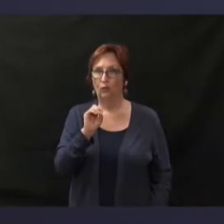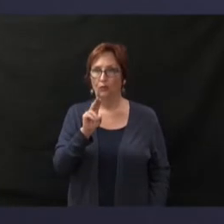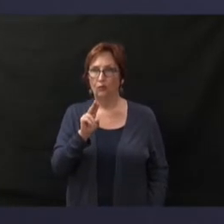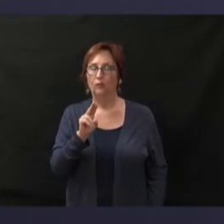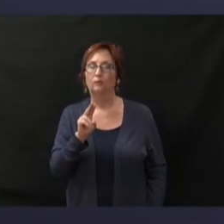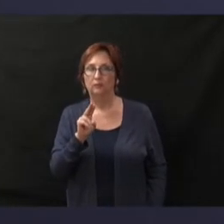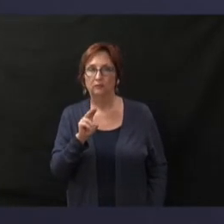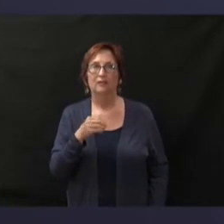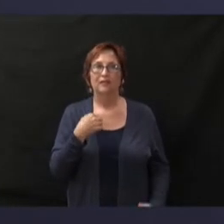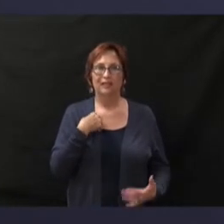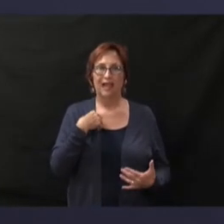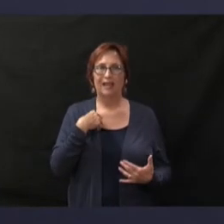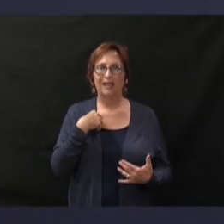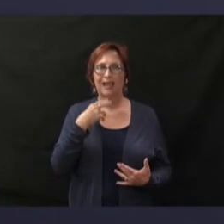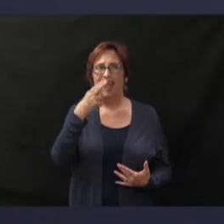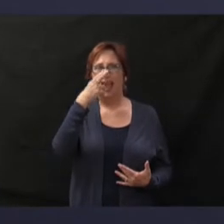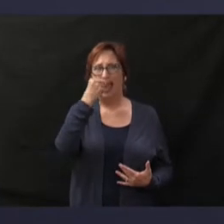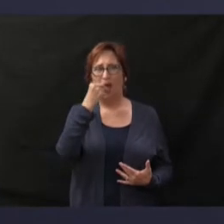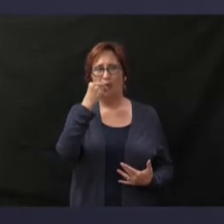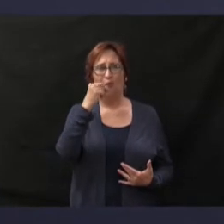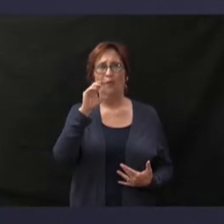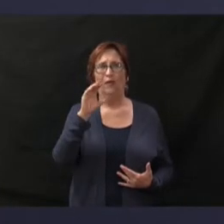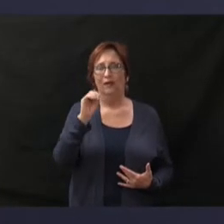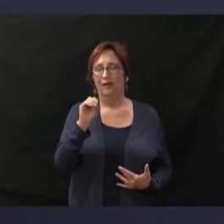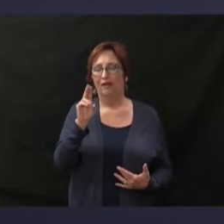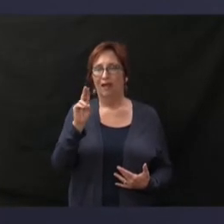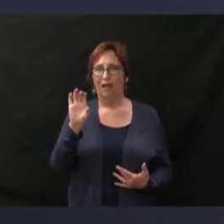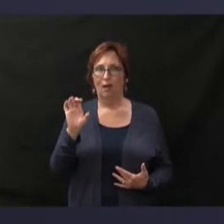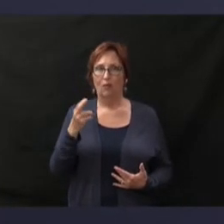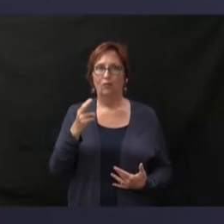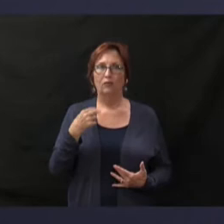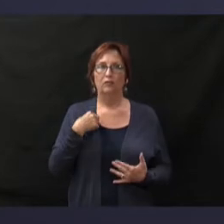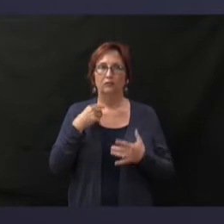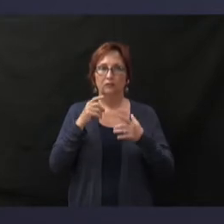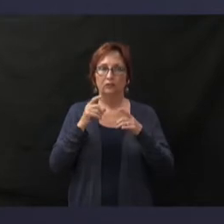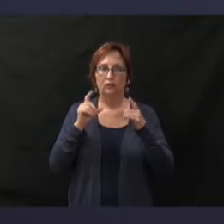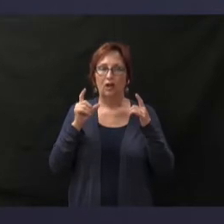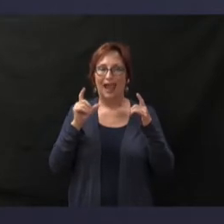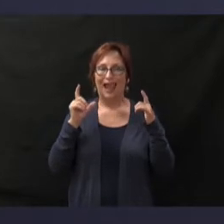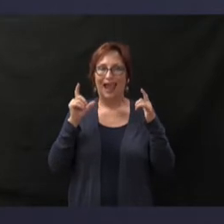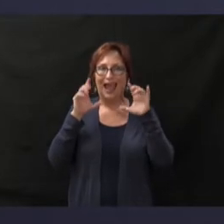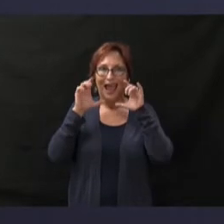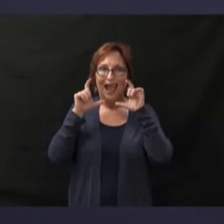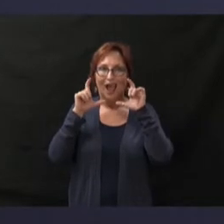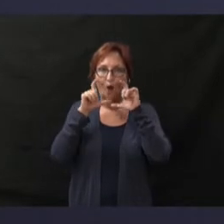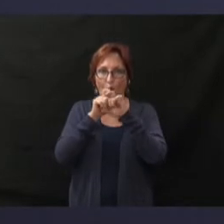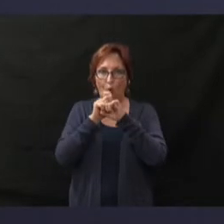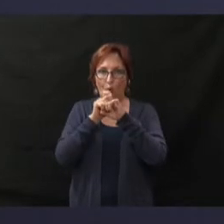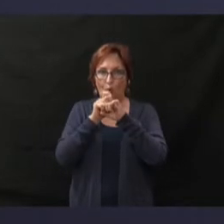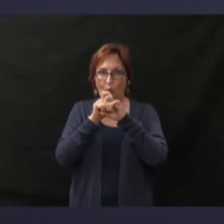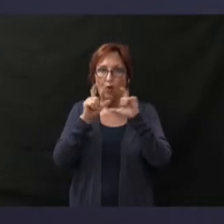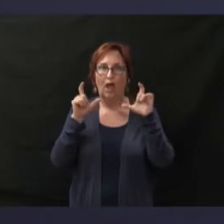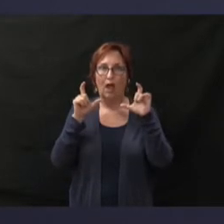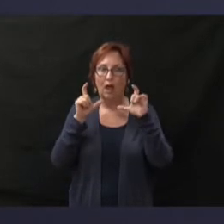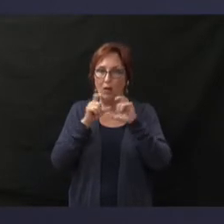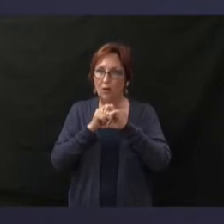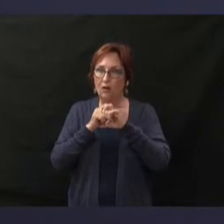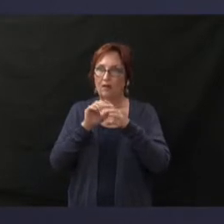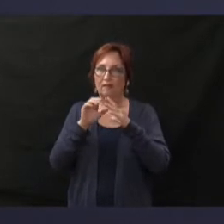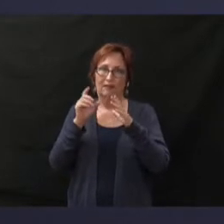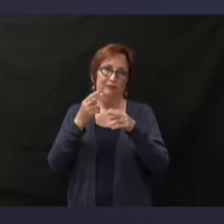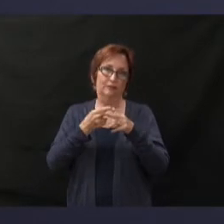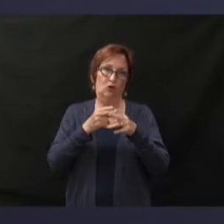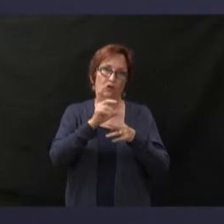I taught this kid OU, and I talked about it being like in the